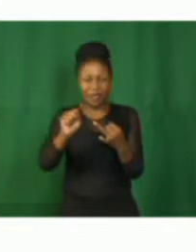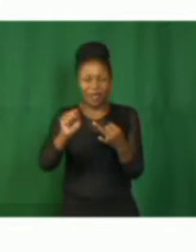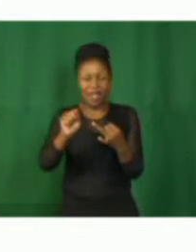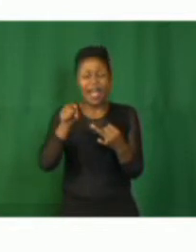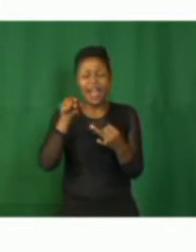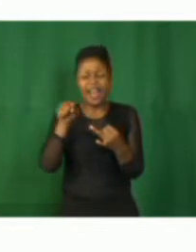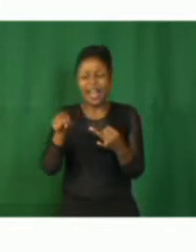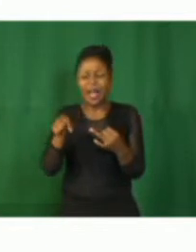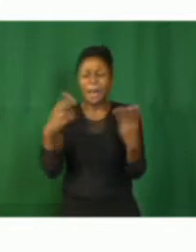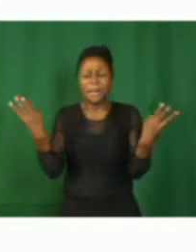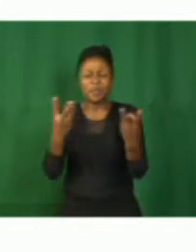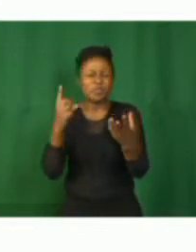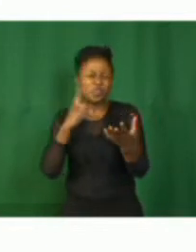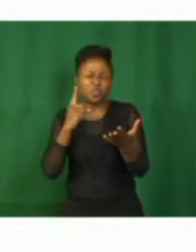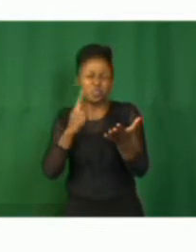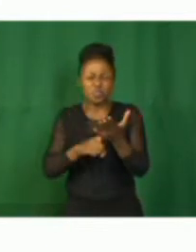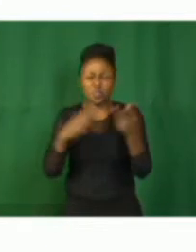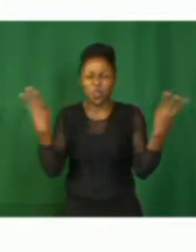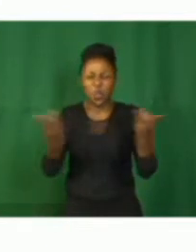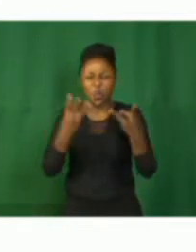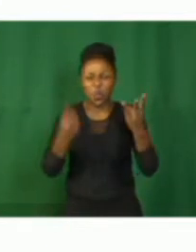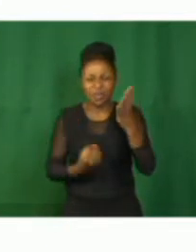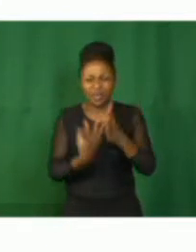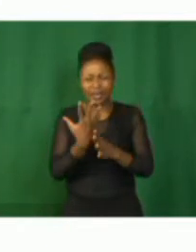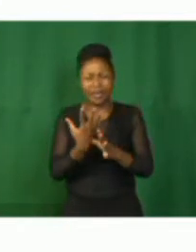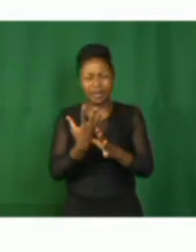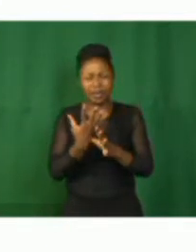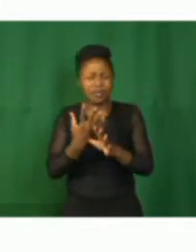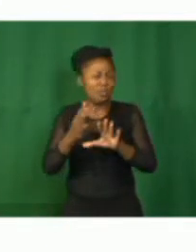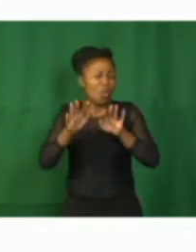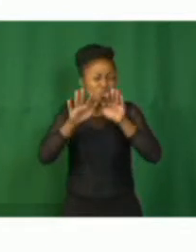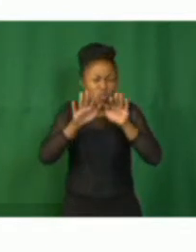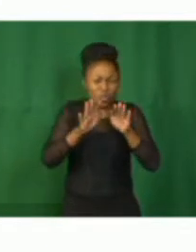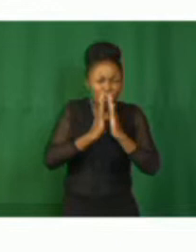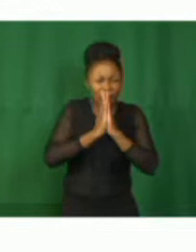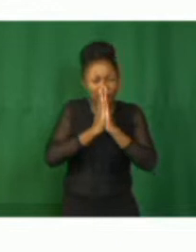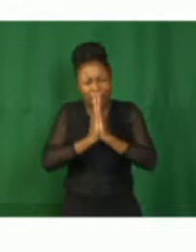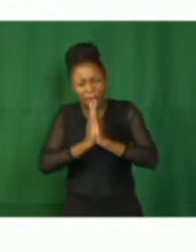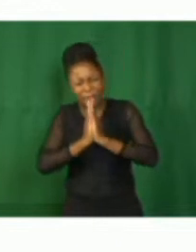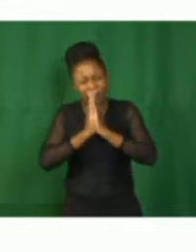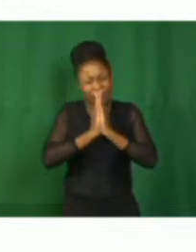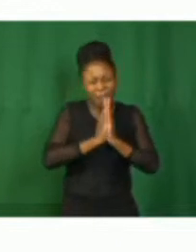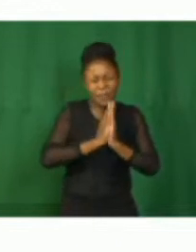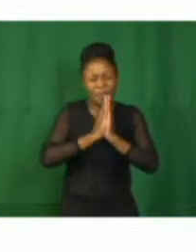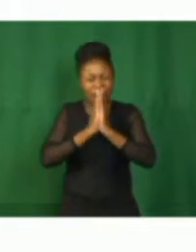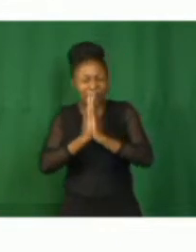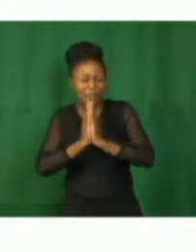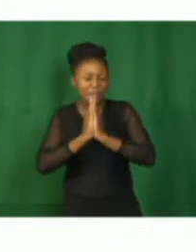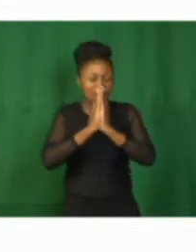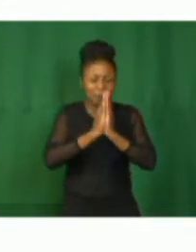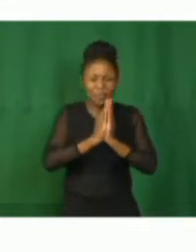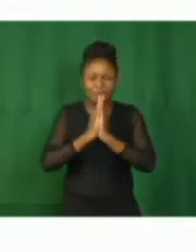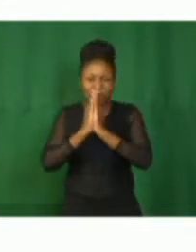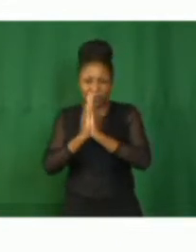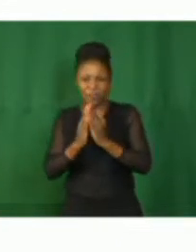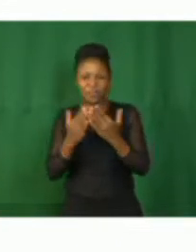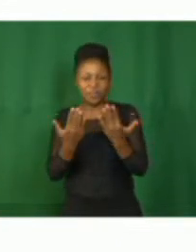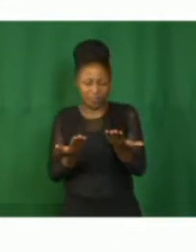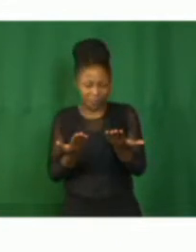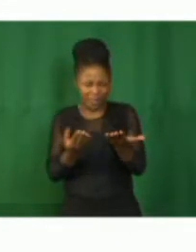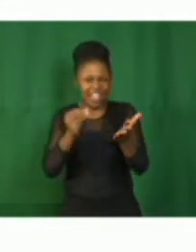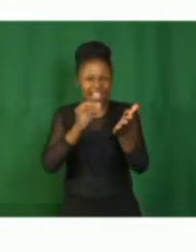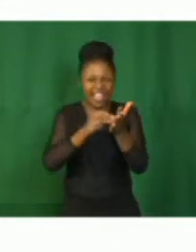also casted lots. Now, I am sure that a majority of you are not familiar